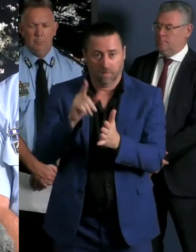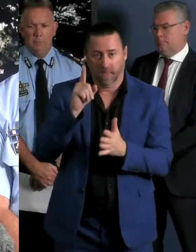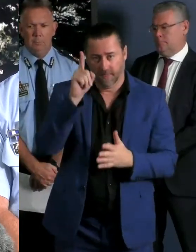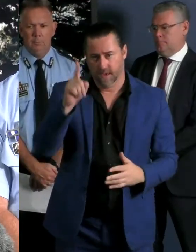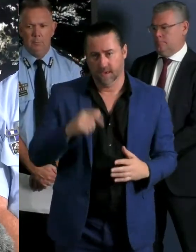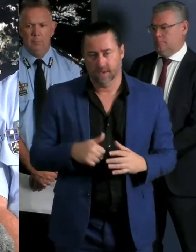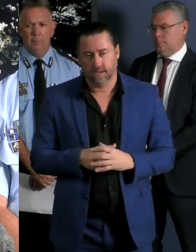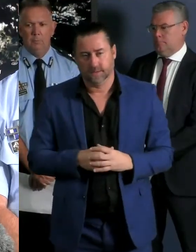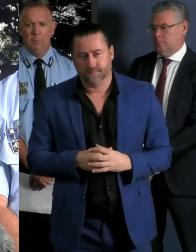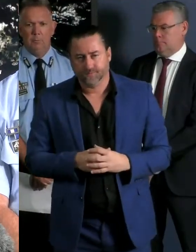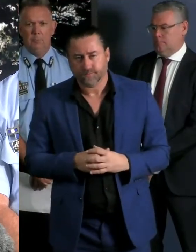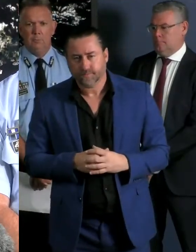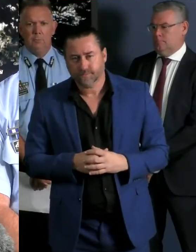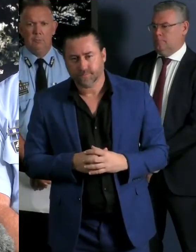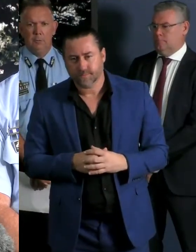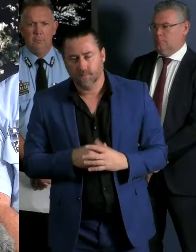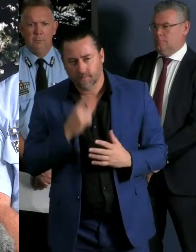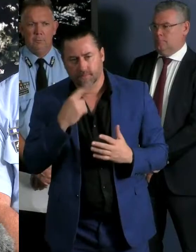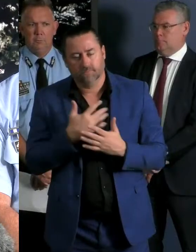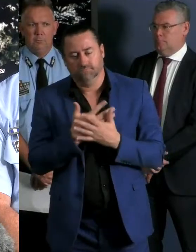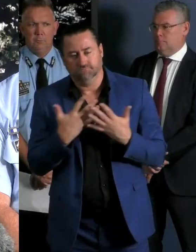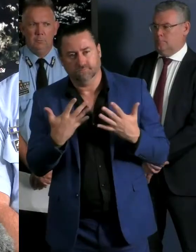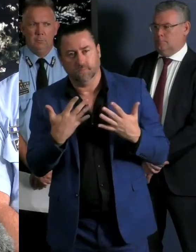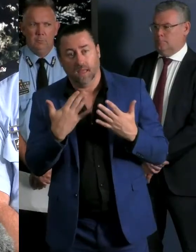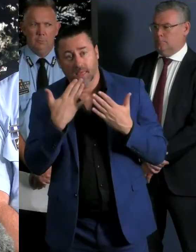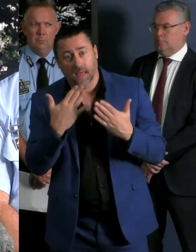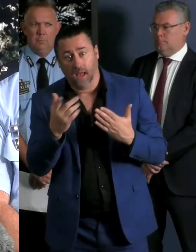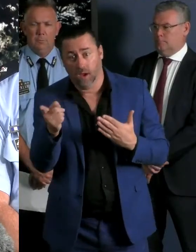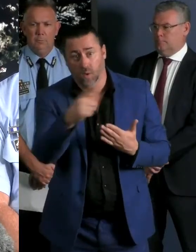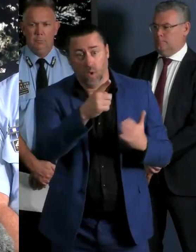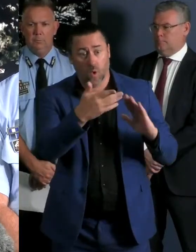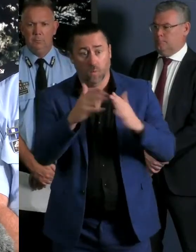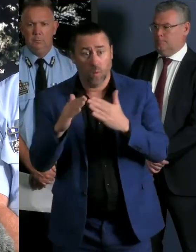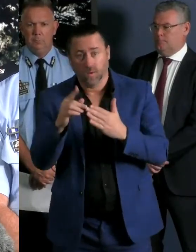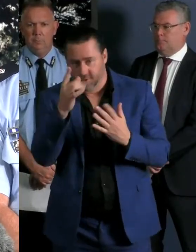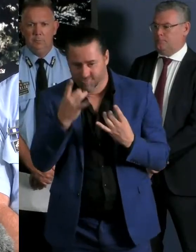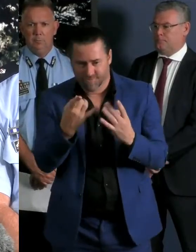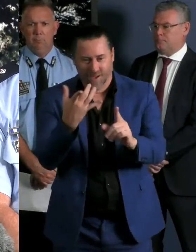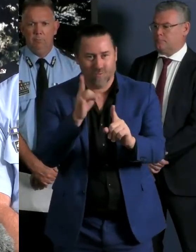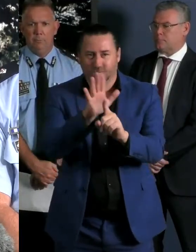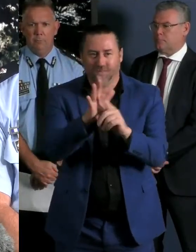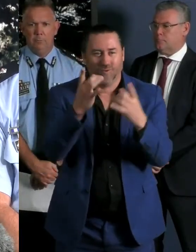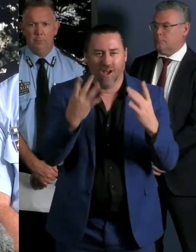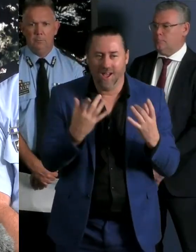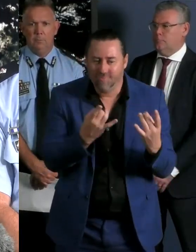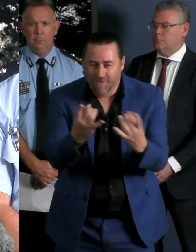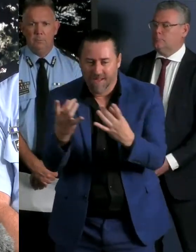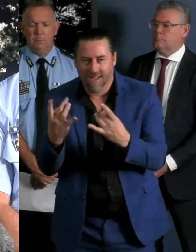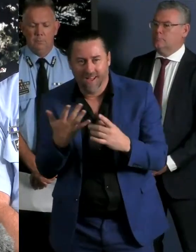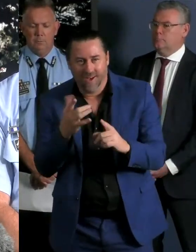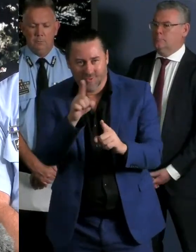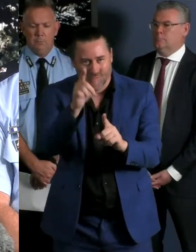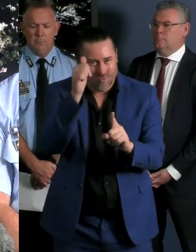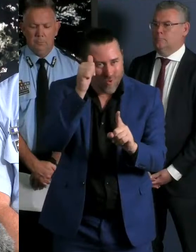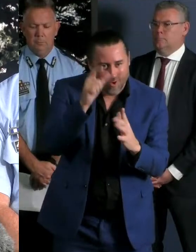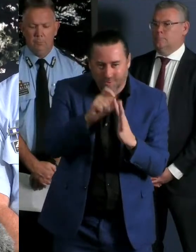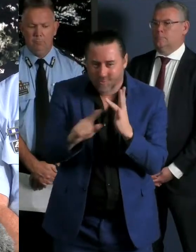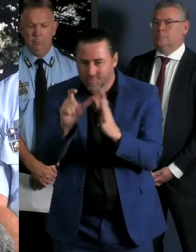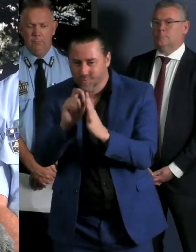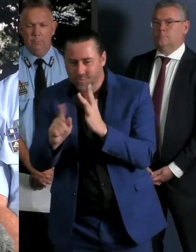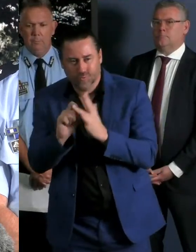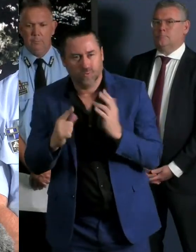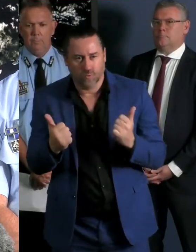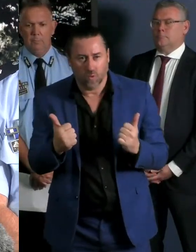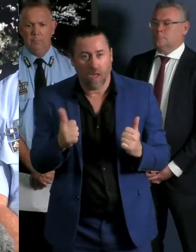great recognition and response from the community in terms of preparation. It's been great, and that will greatly assist all emergency services